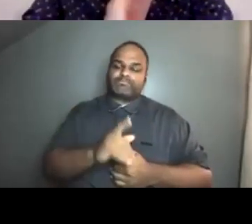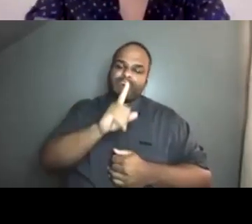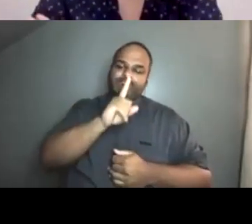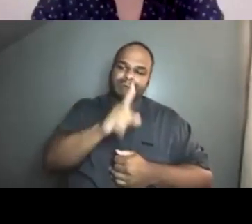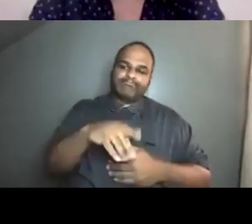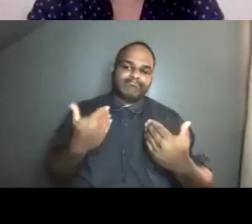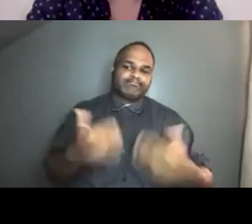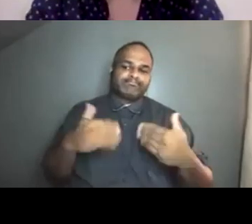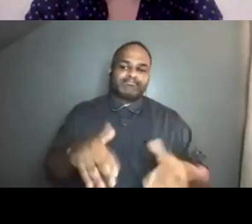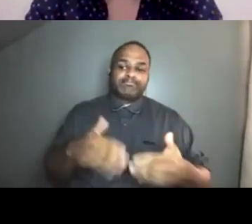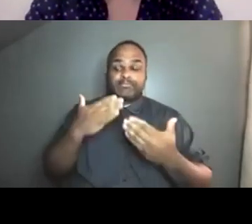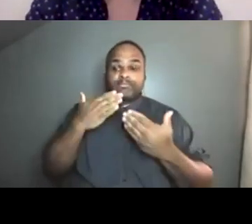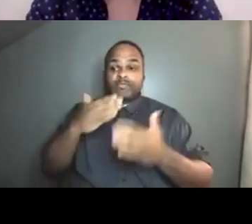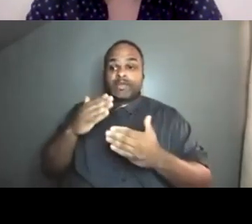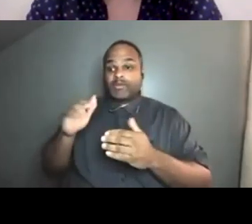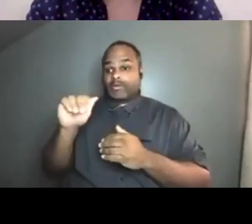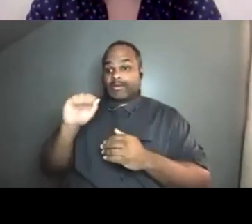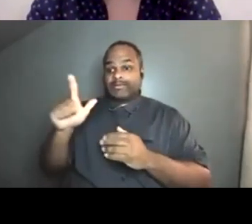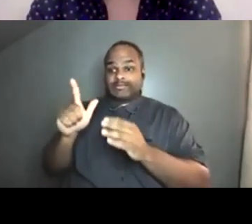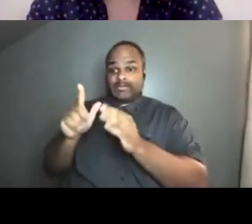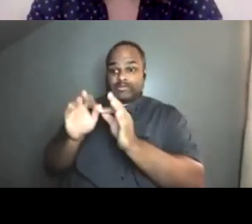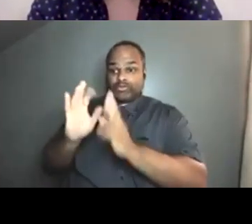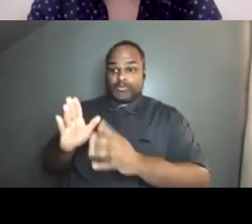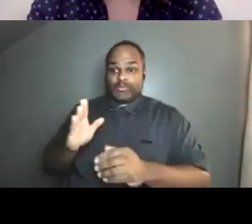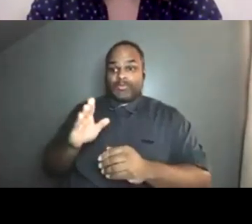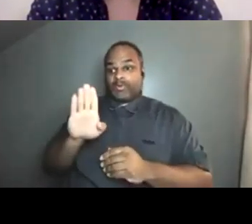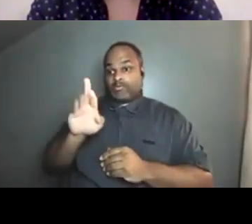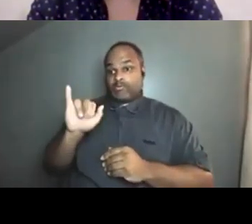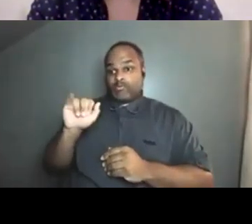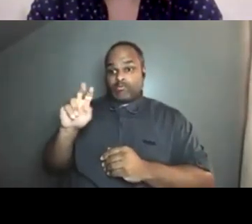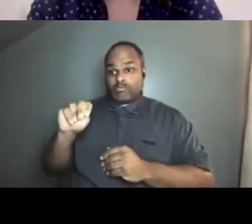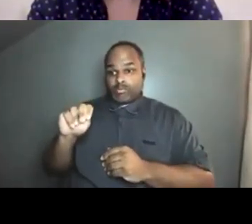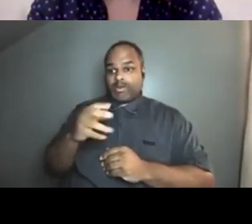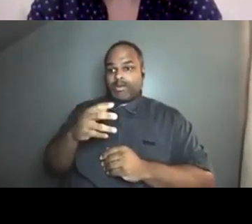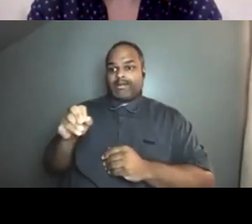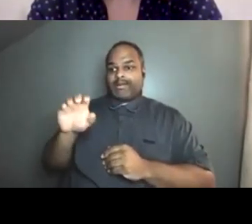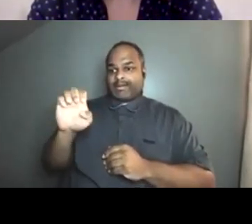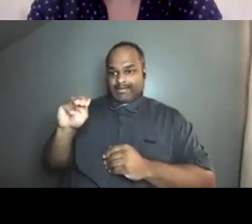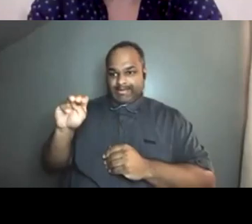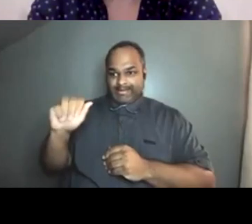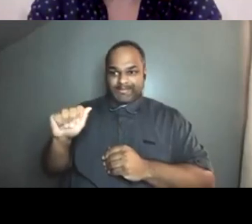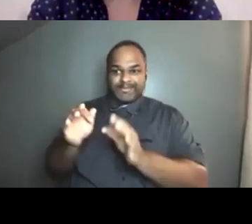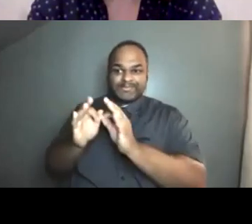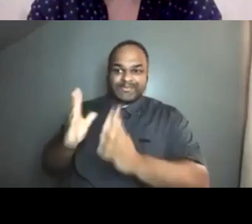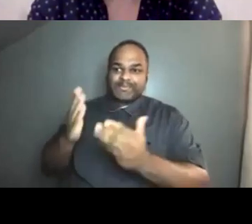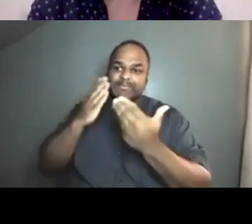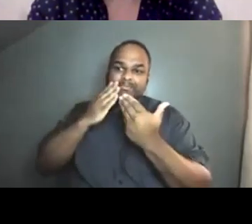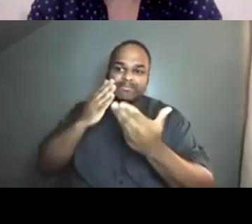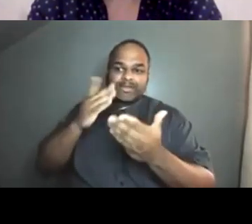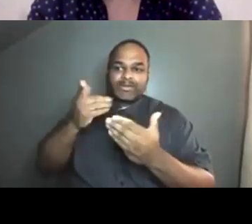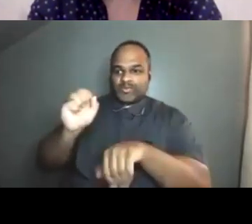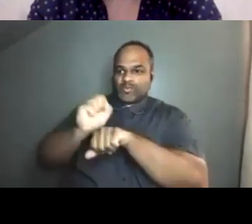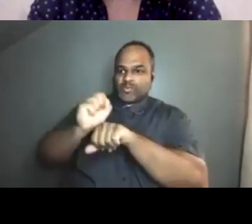our ASL interpreters, Brian Tyler and Emma Loveland. Thank you so much for your work